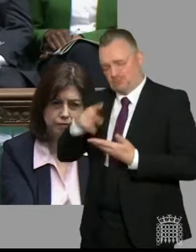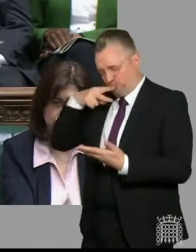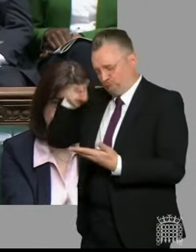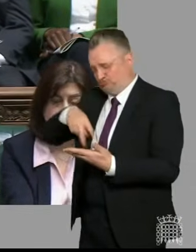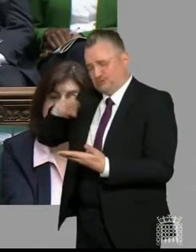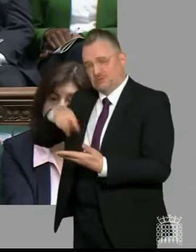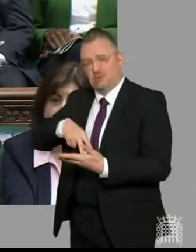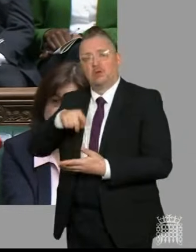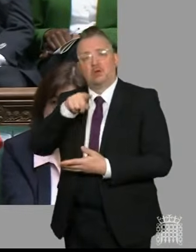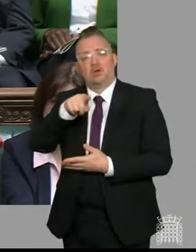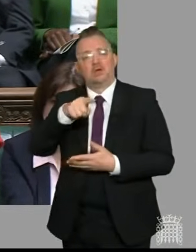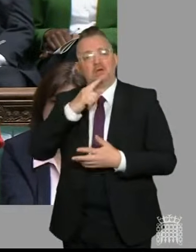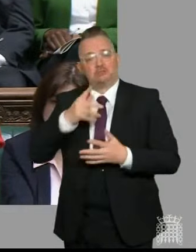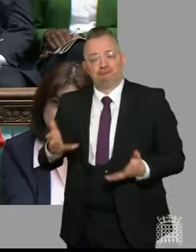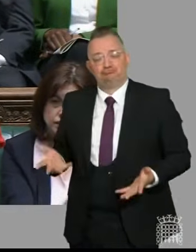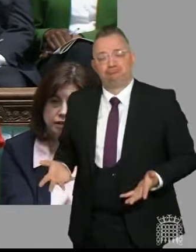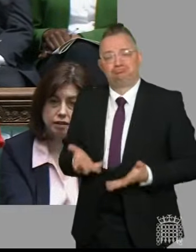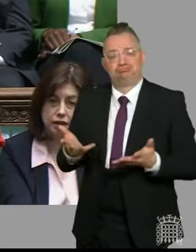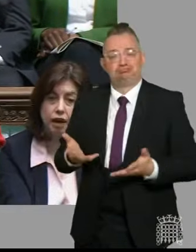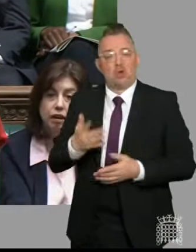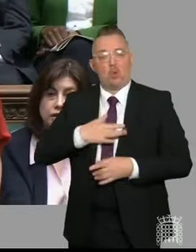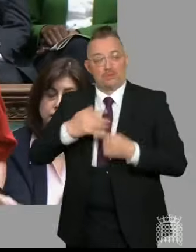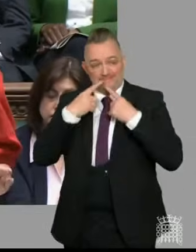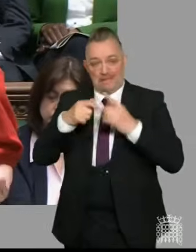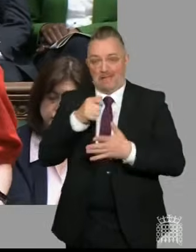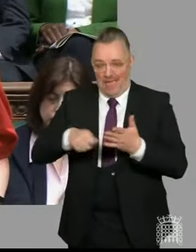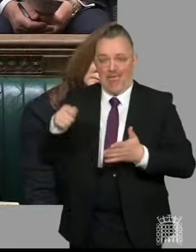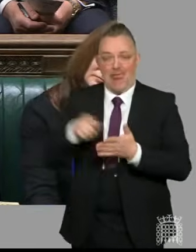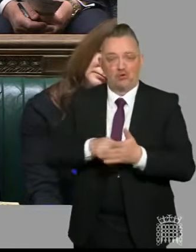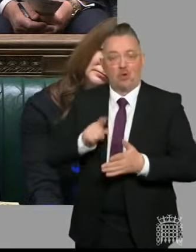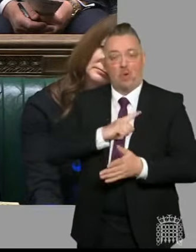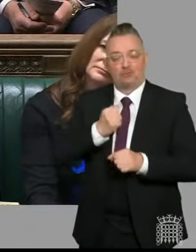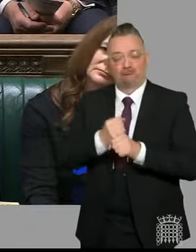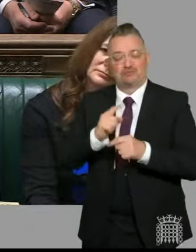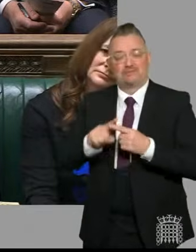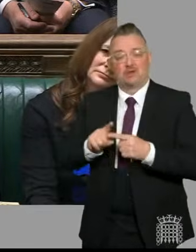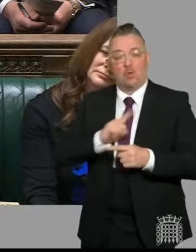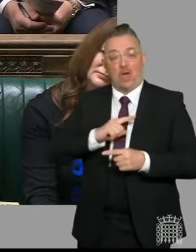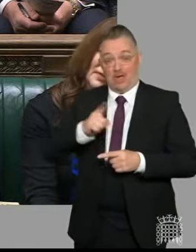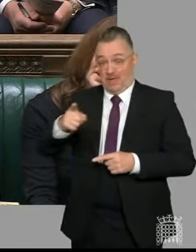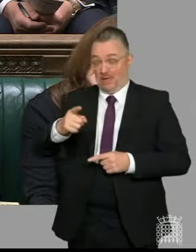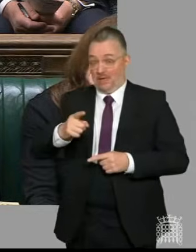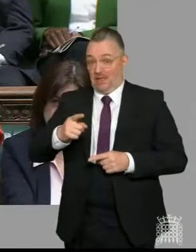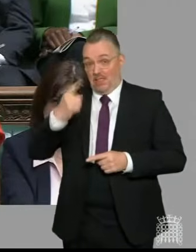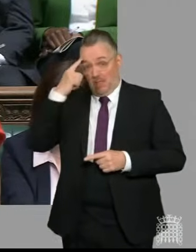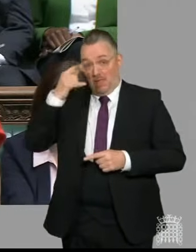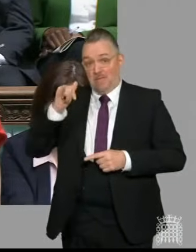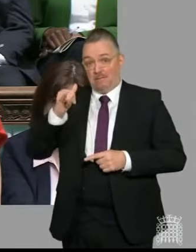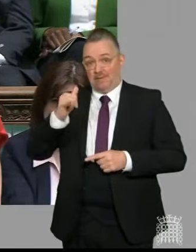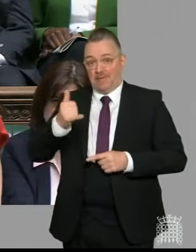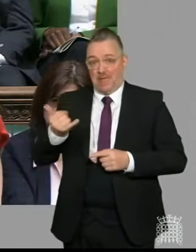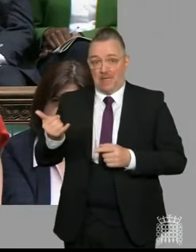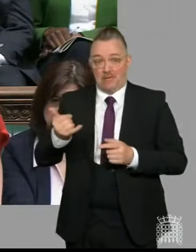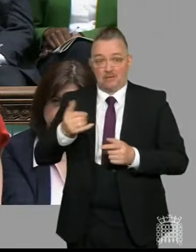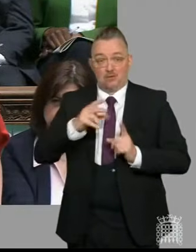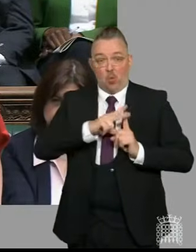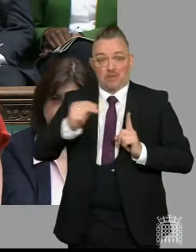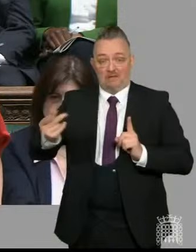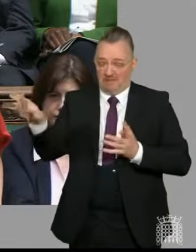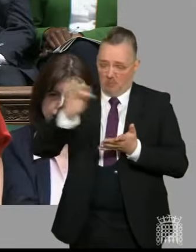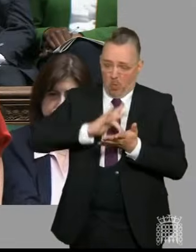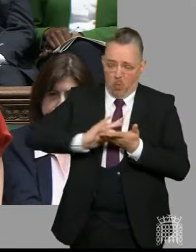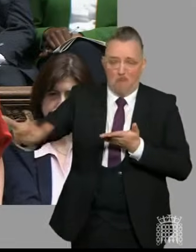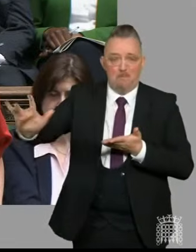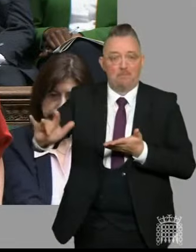election because he's worried they might get wiped out. Has he finally realised that when he stabbed Boris Johnson in the back to